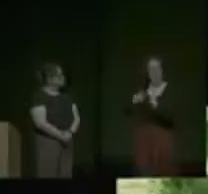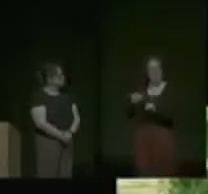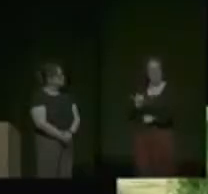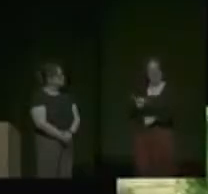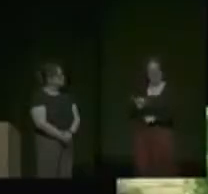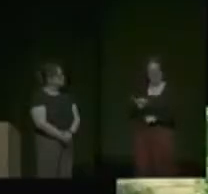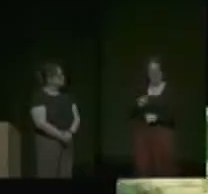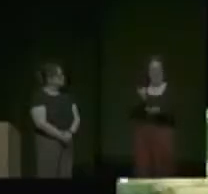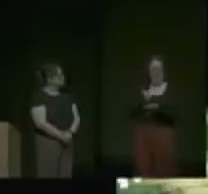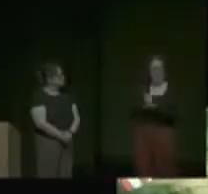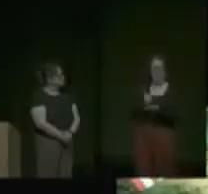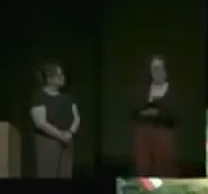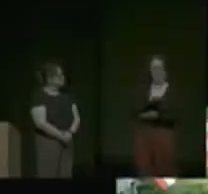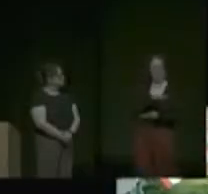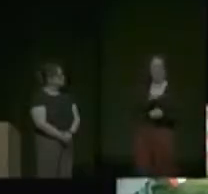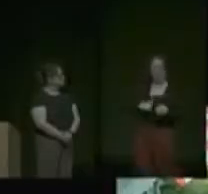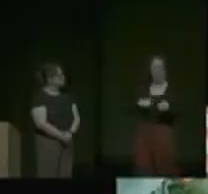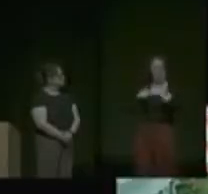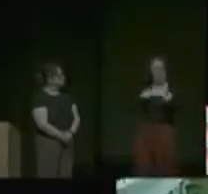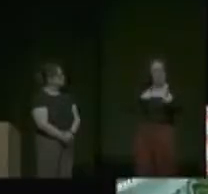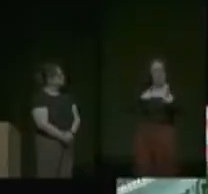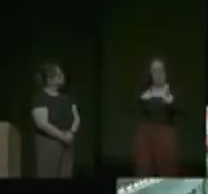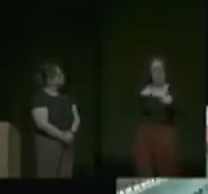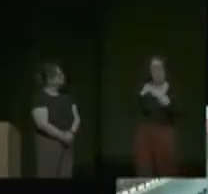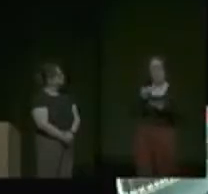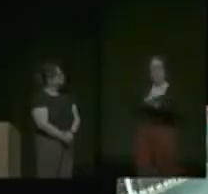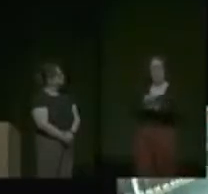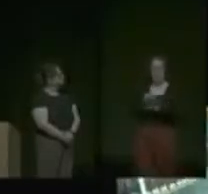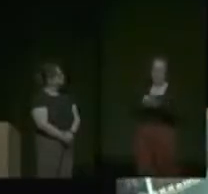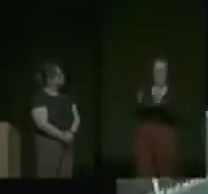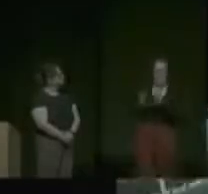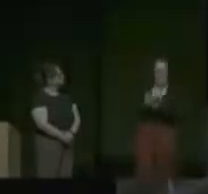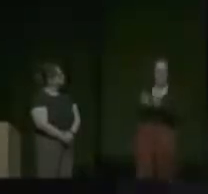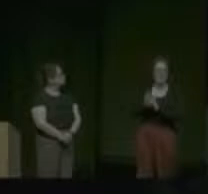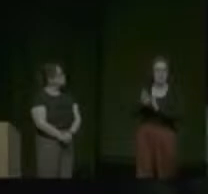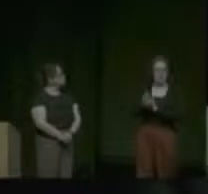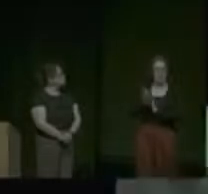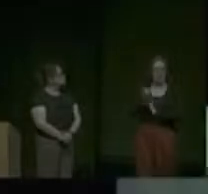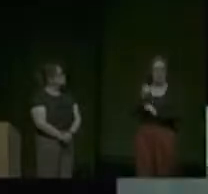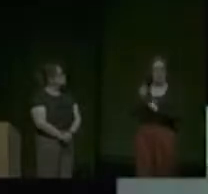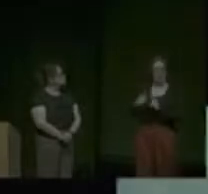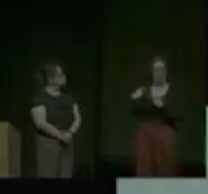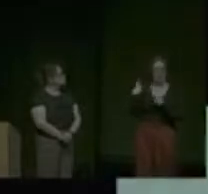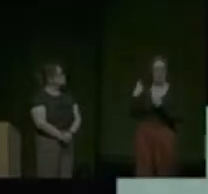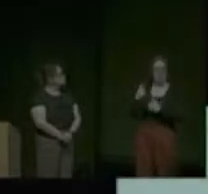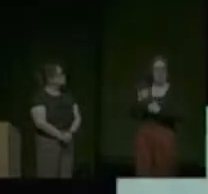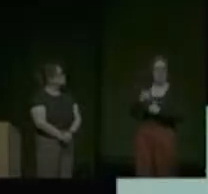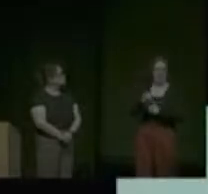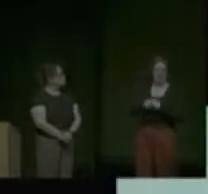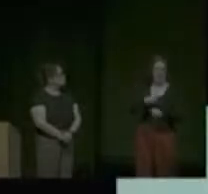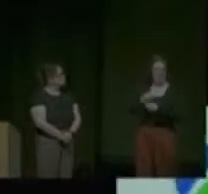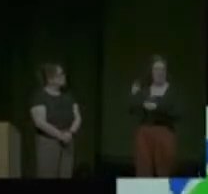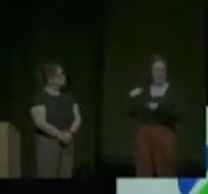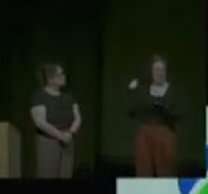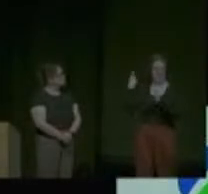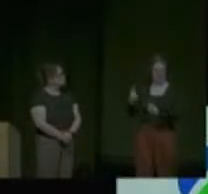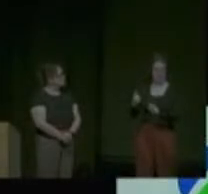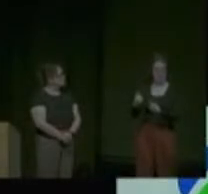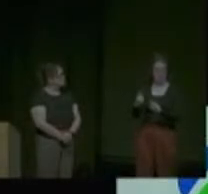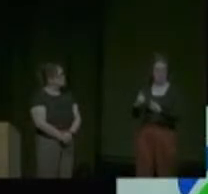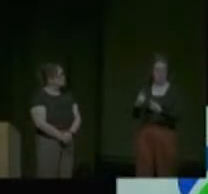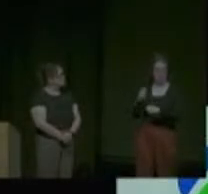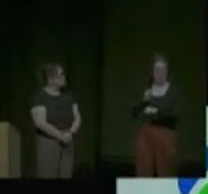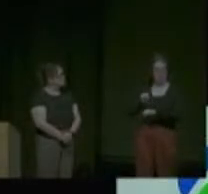drive economic development along the riverfronts in these communities over the past 10 years. That's why a large group of